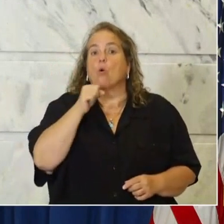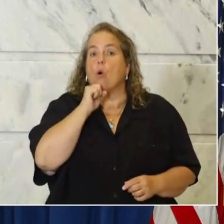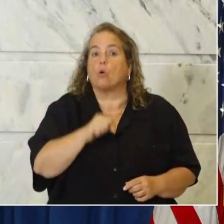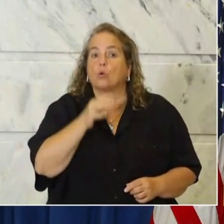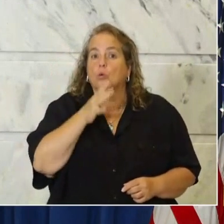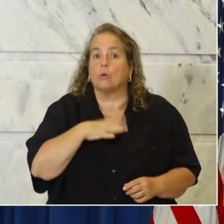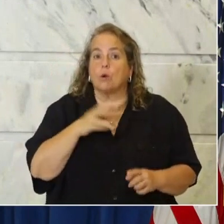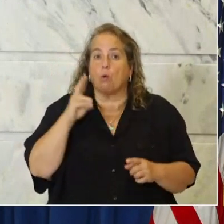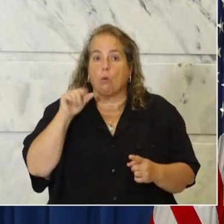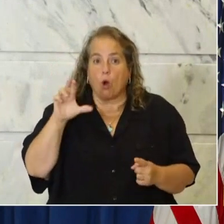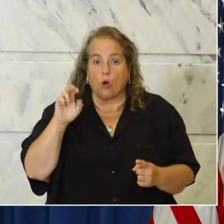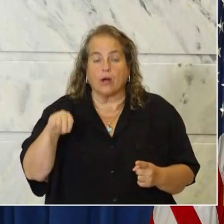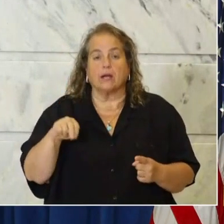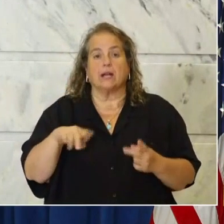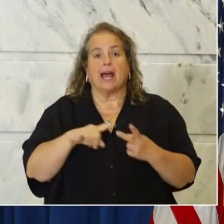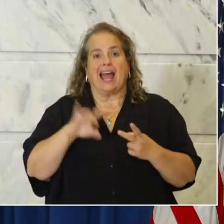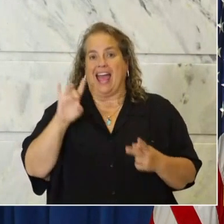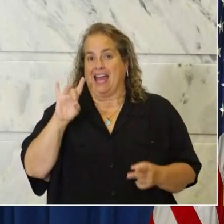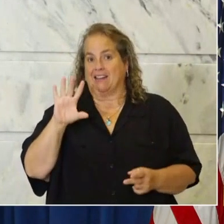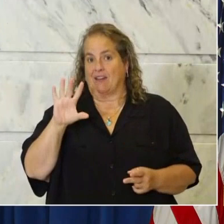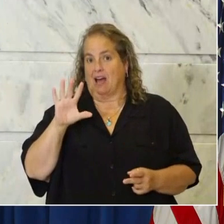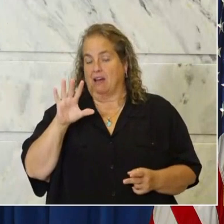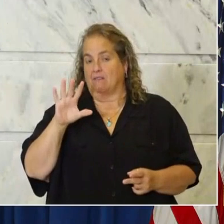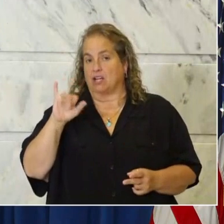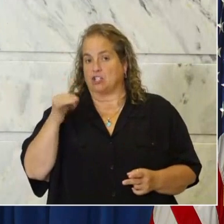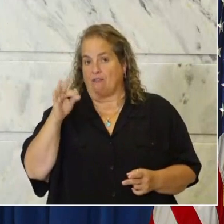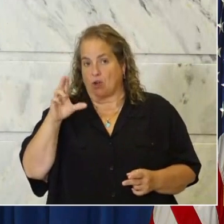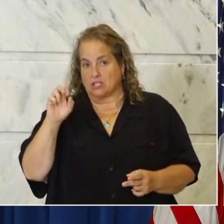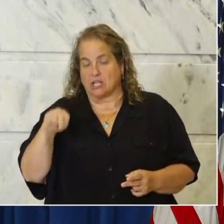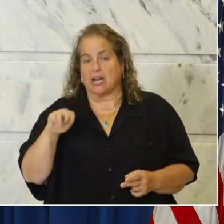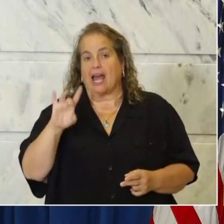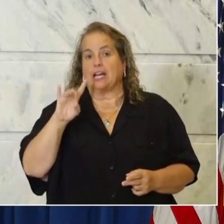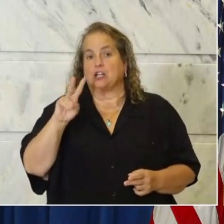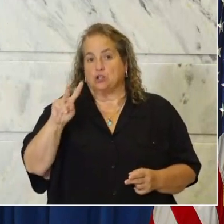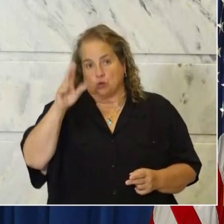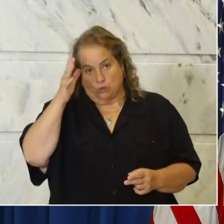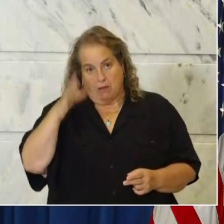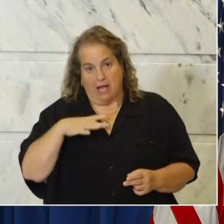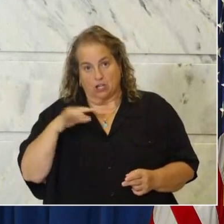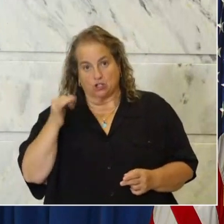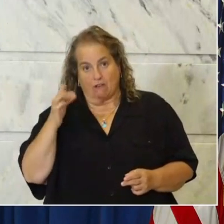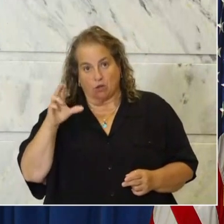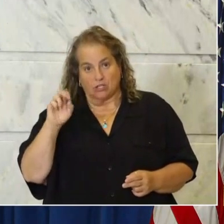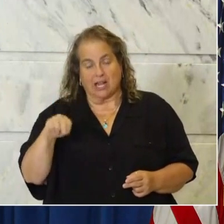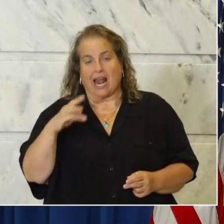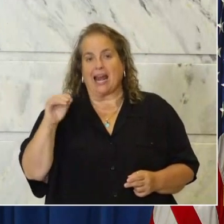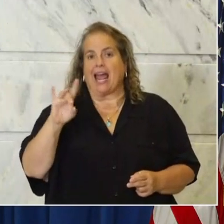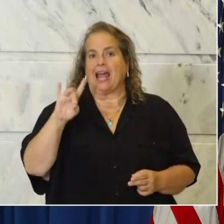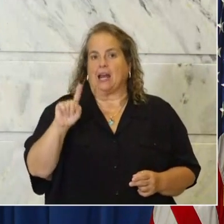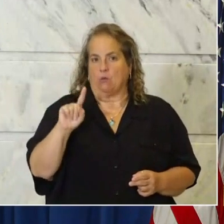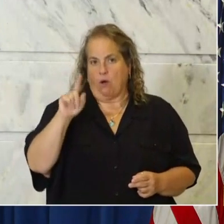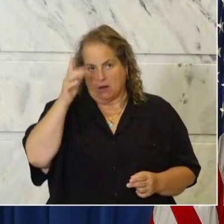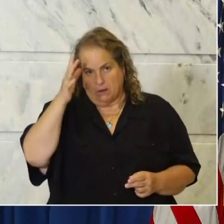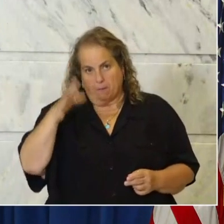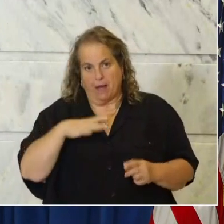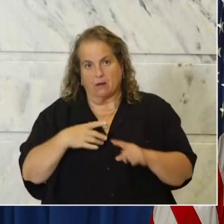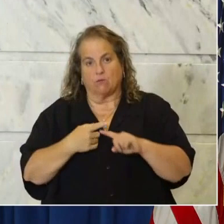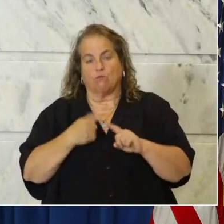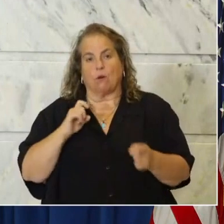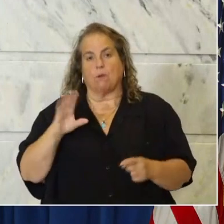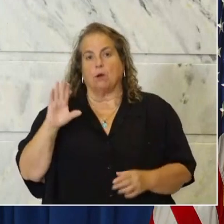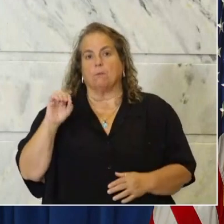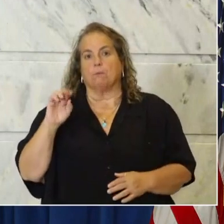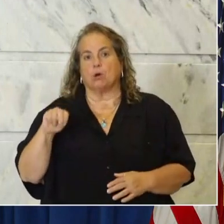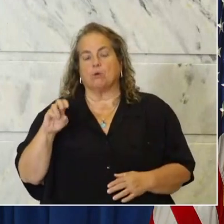an 85-year-old woman from Jefferson, an 82-year-old man from Jefferson, and an 81-year-old man from